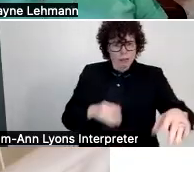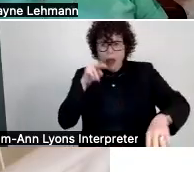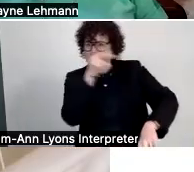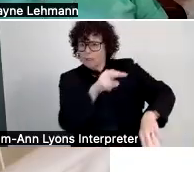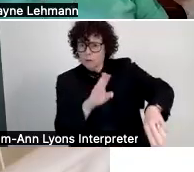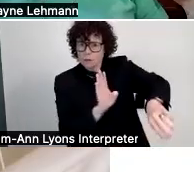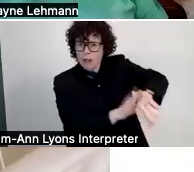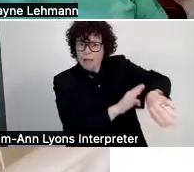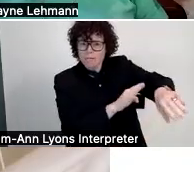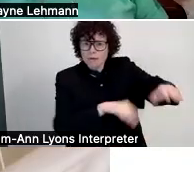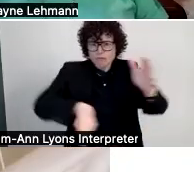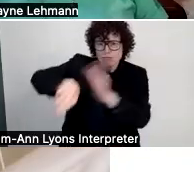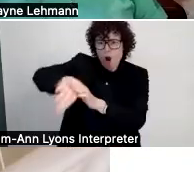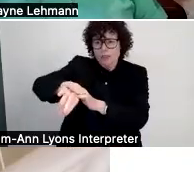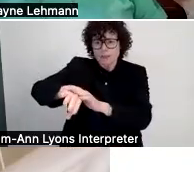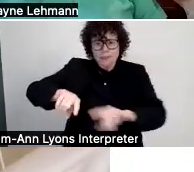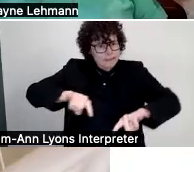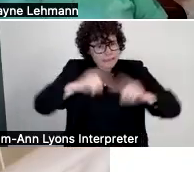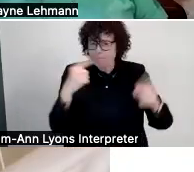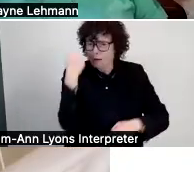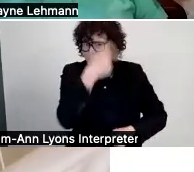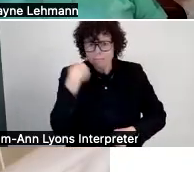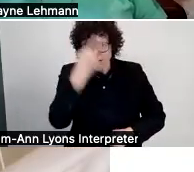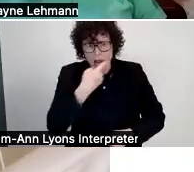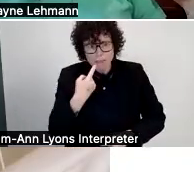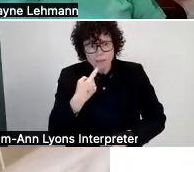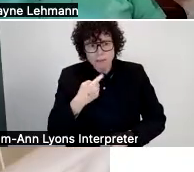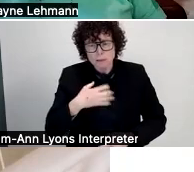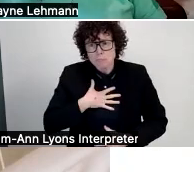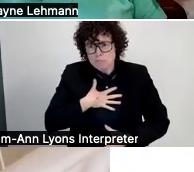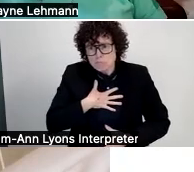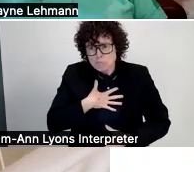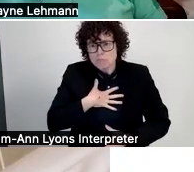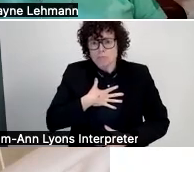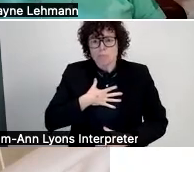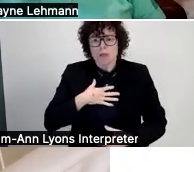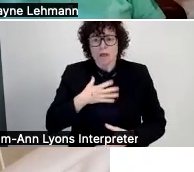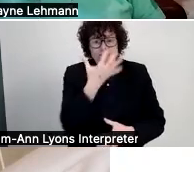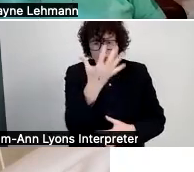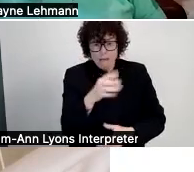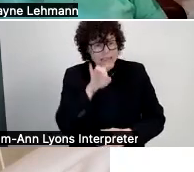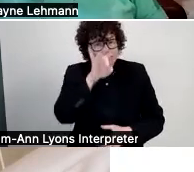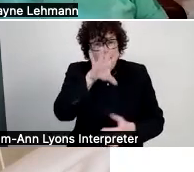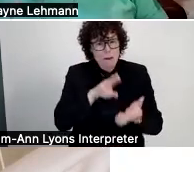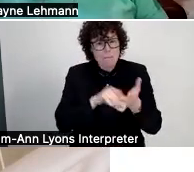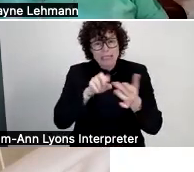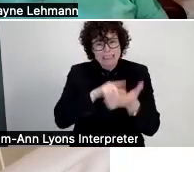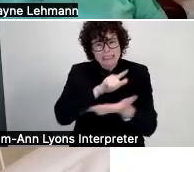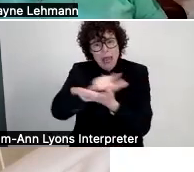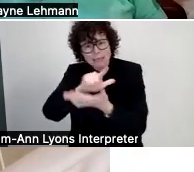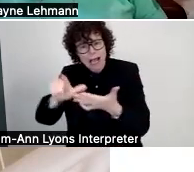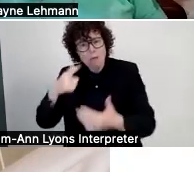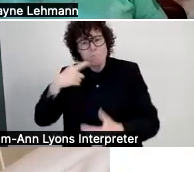on the left and the picture on the right. And there was only about 5 or 10 minutes difference between